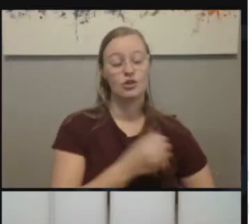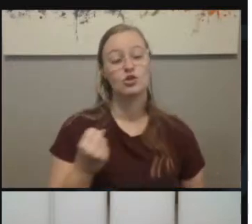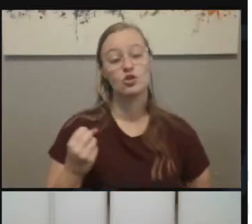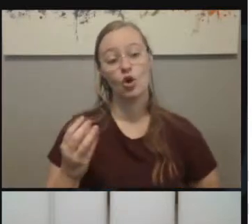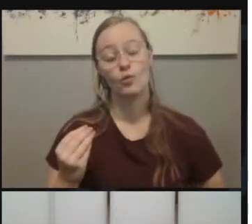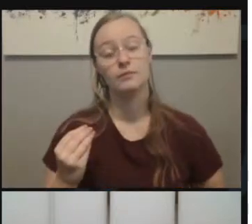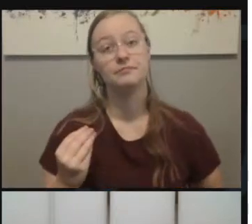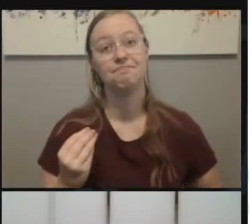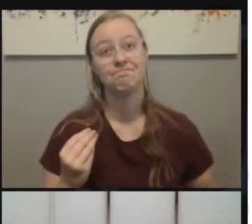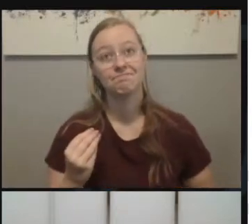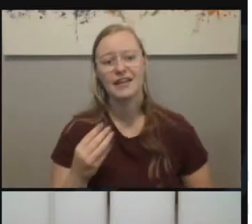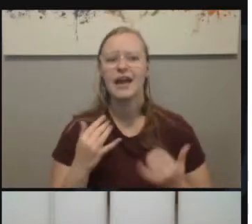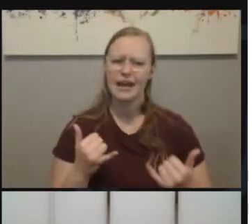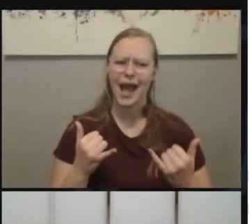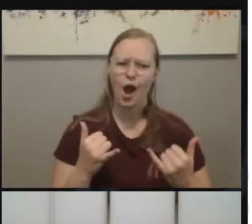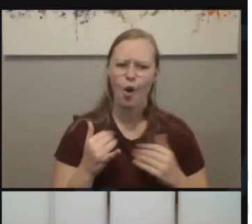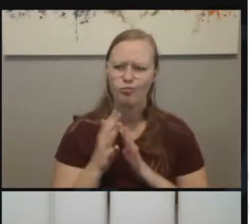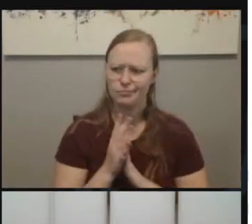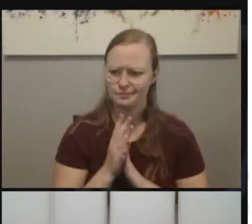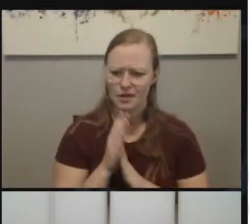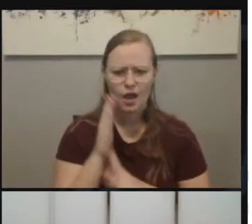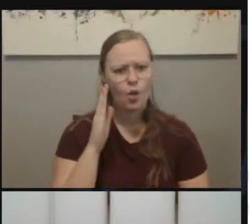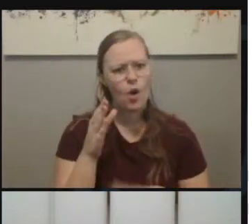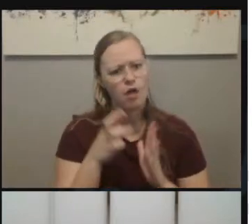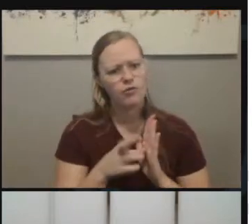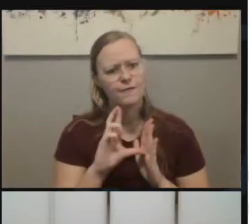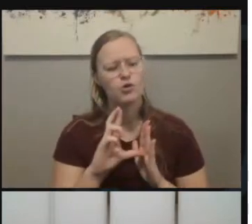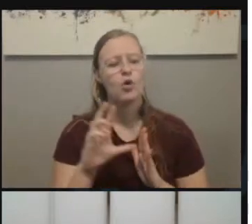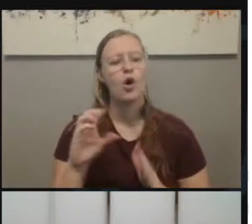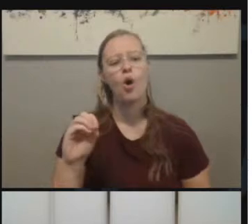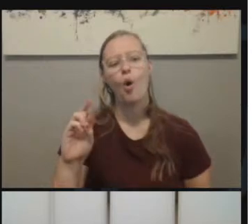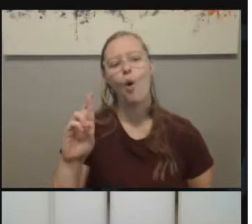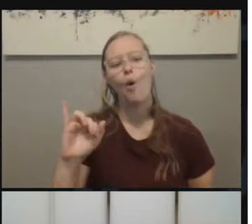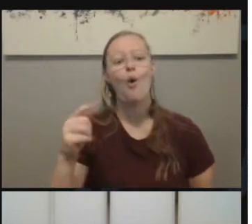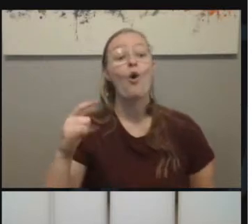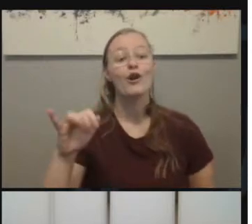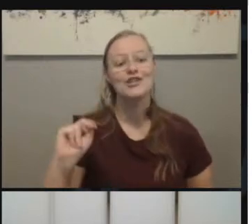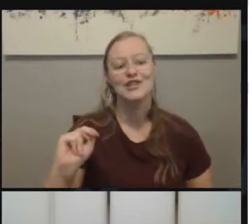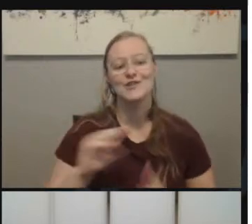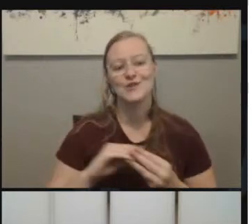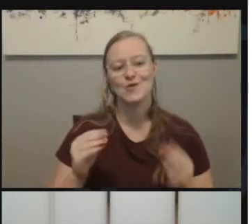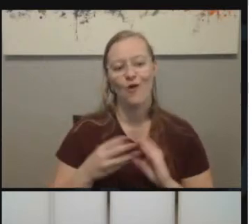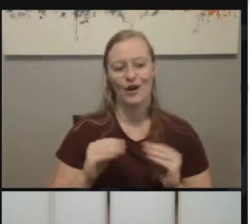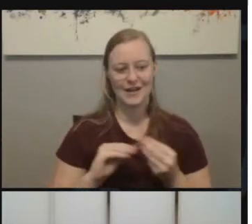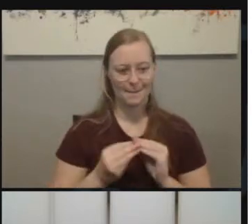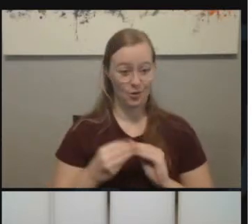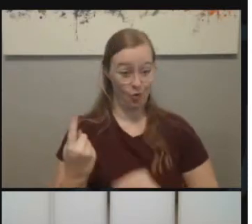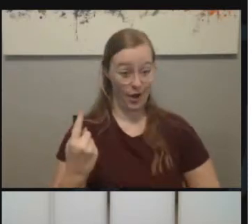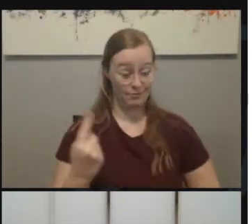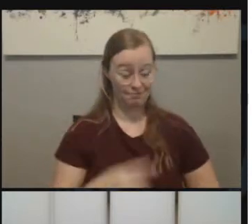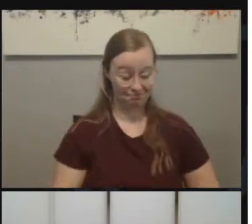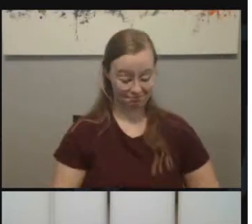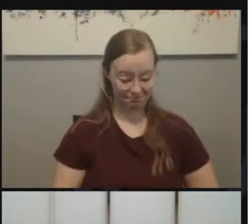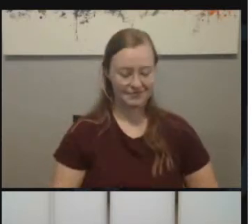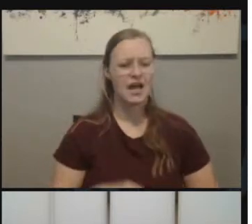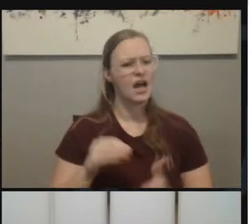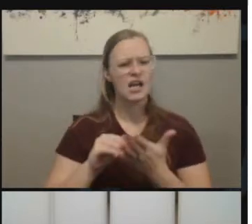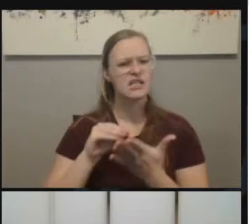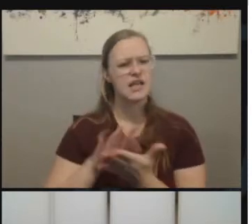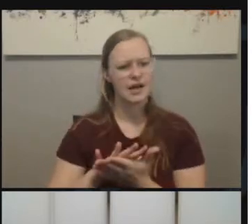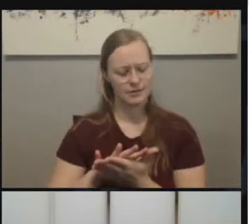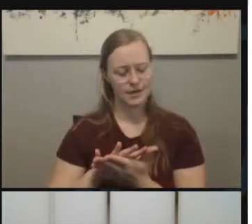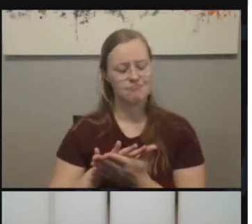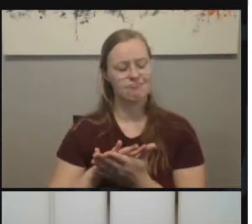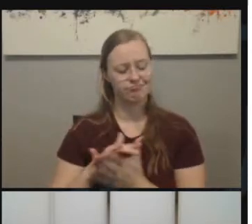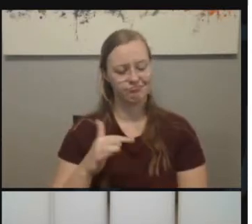let's take a look first at origin story number one. And to document this, I